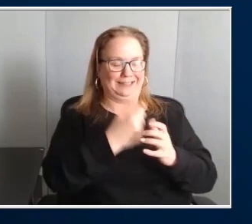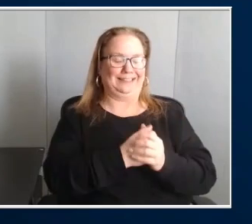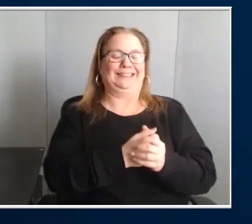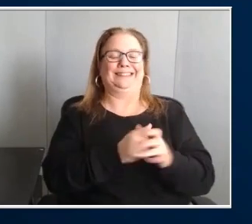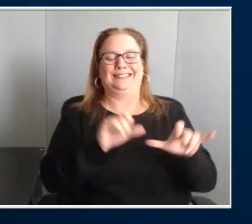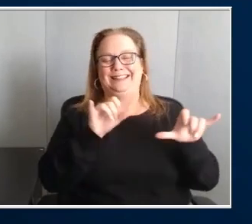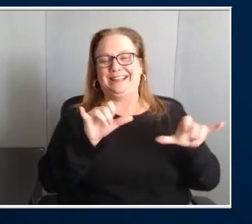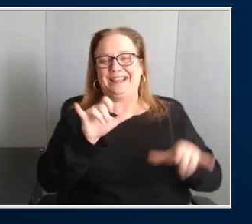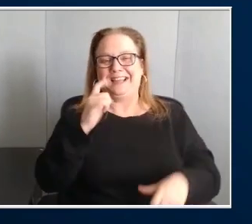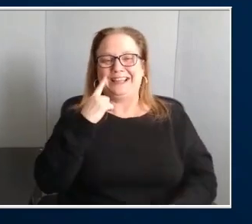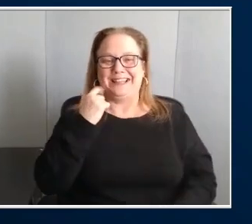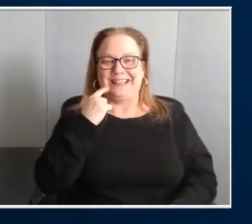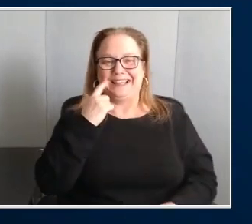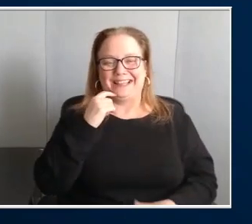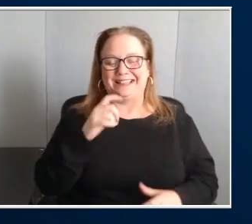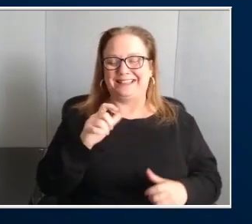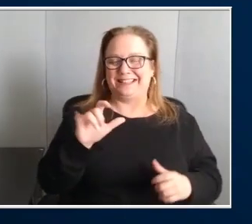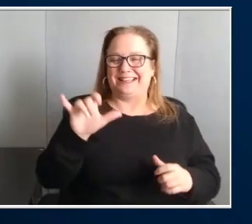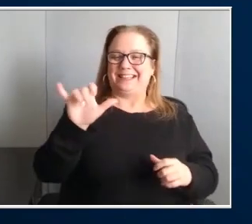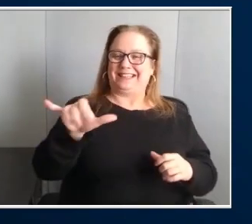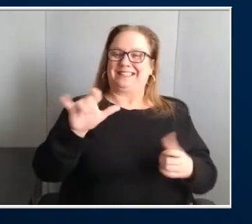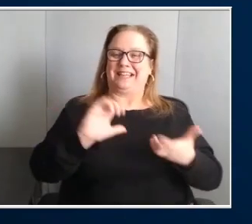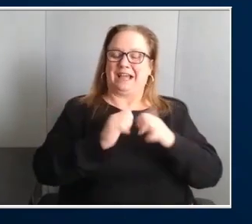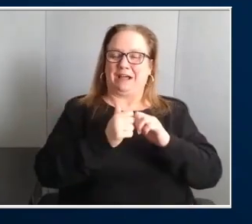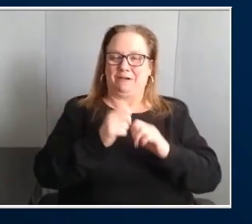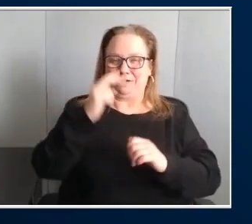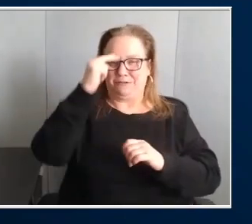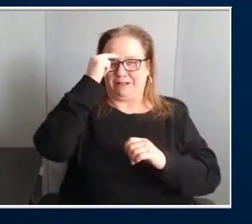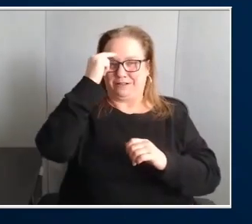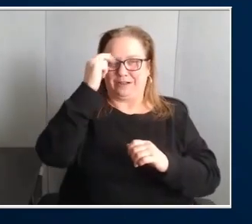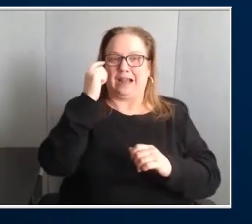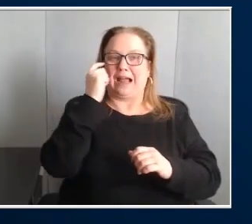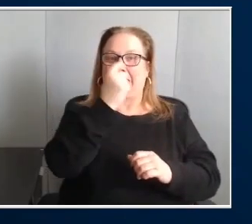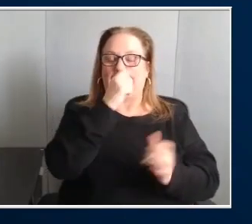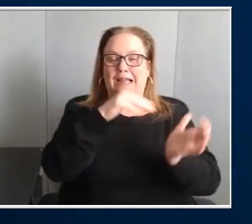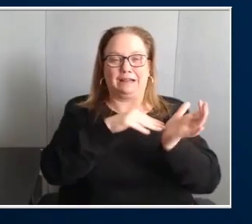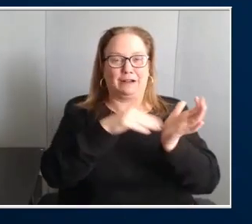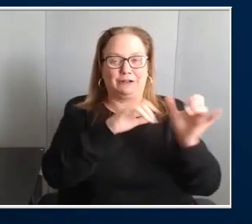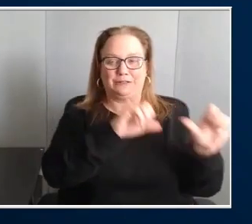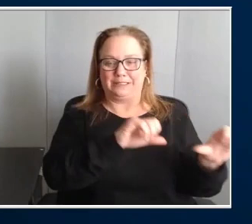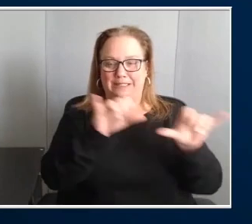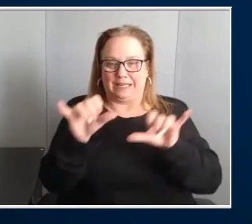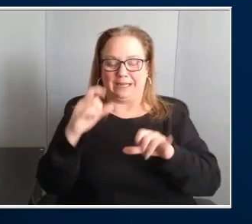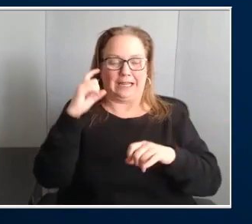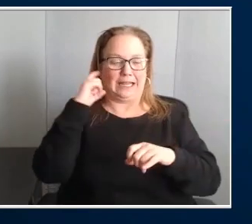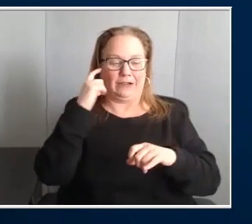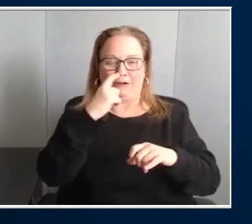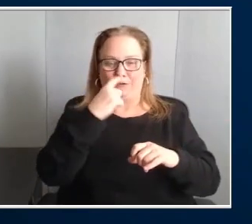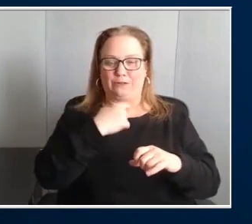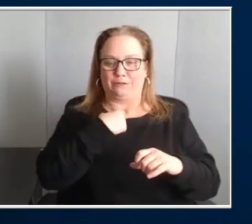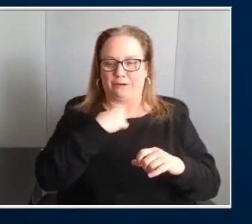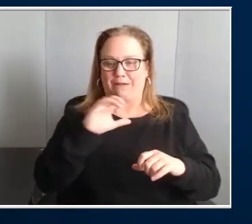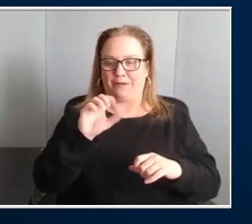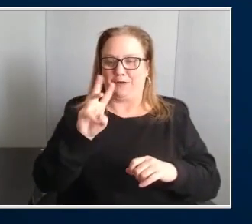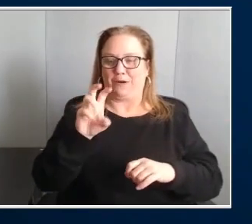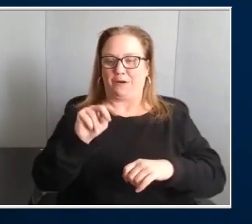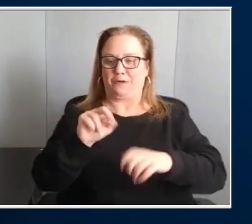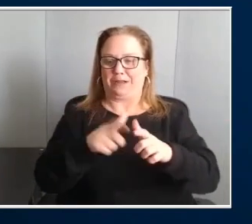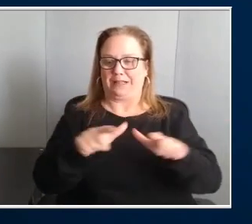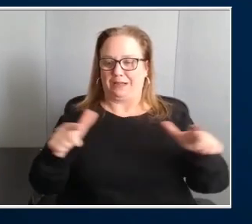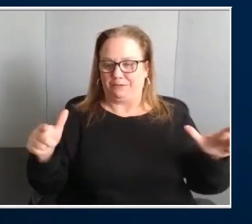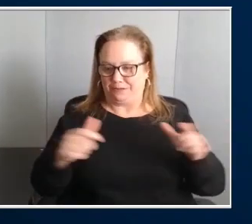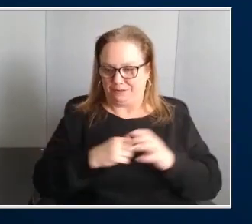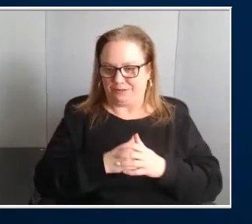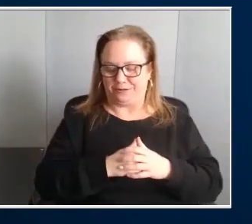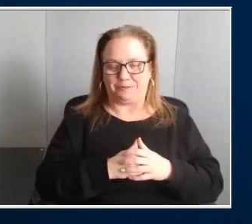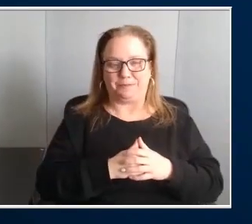I think about how neurology has gone about it. By the way, eye doctors do the same thing, so do ear, nose, and throat doctors. Okay, Dr. Abraham, you